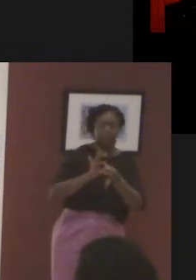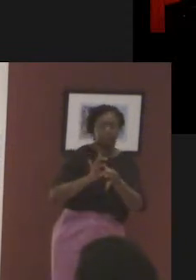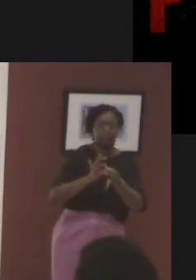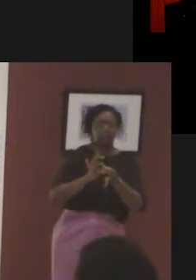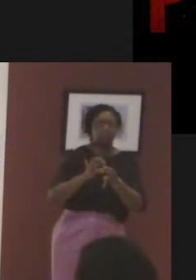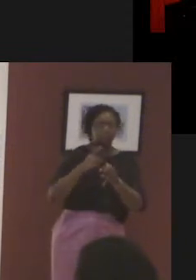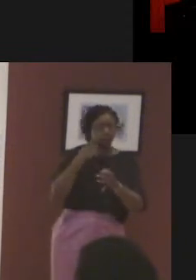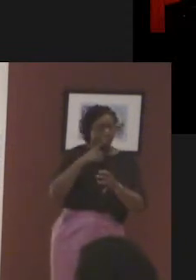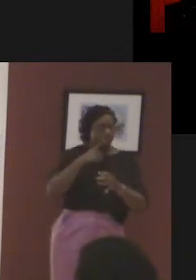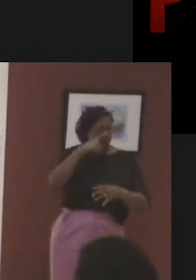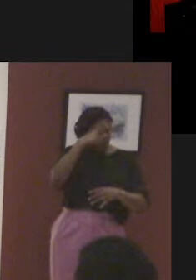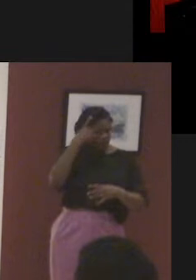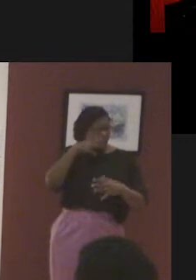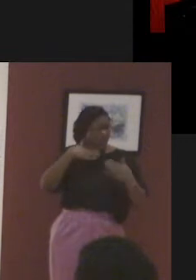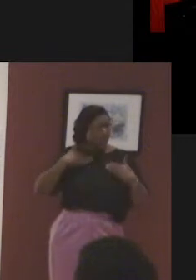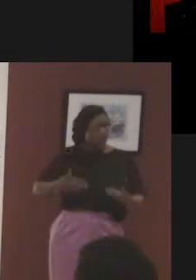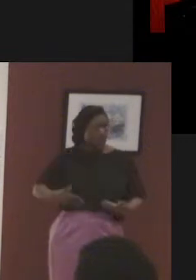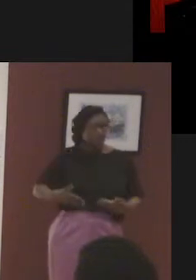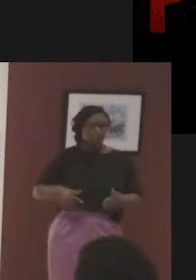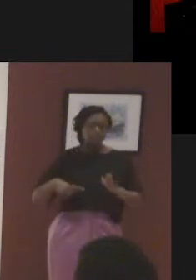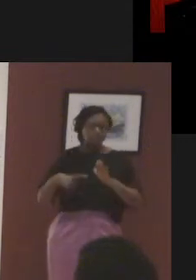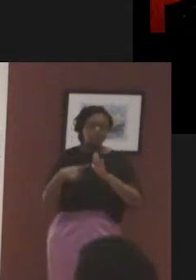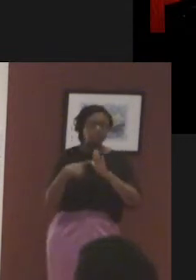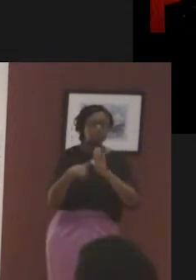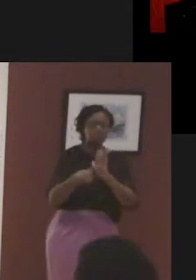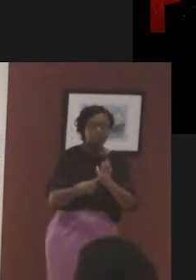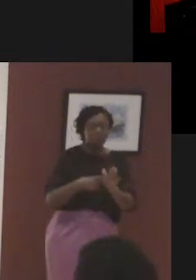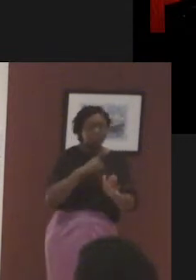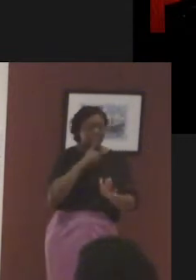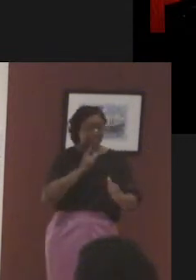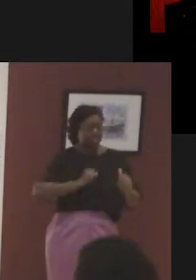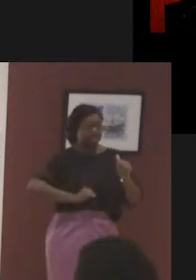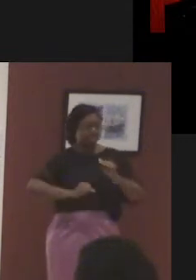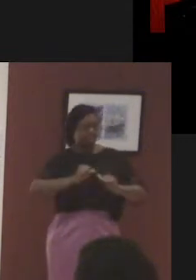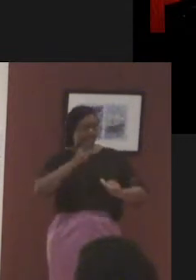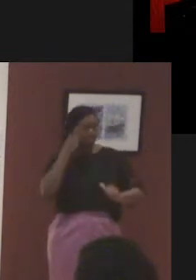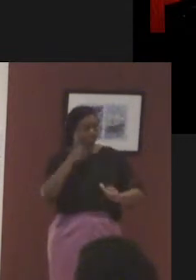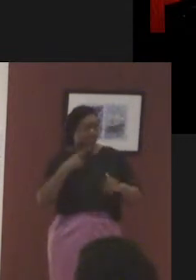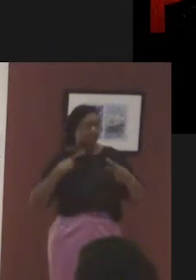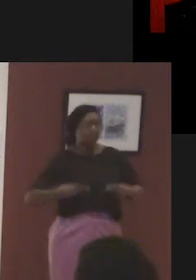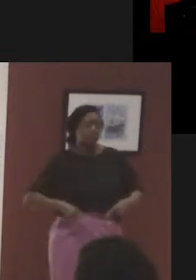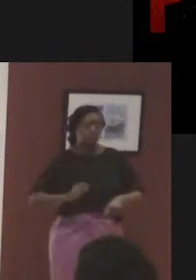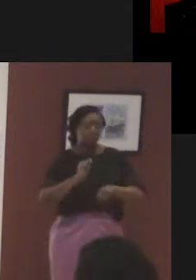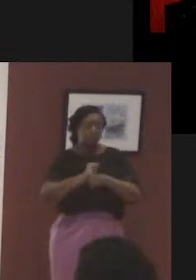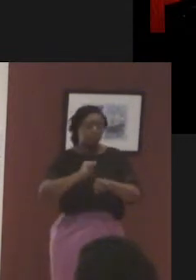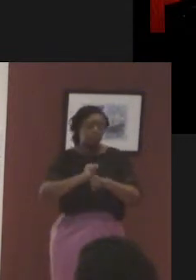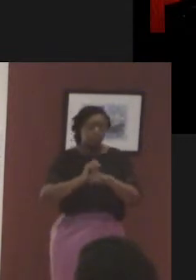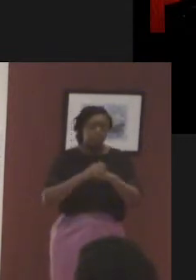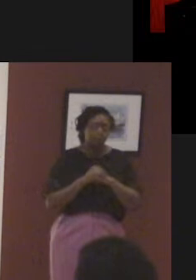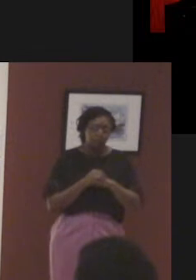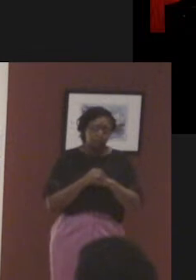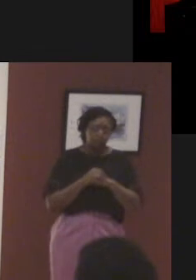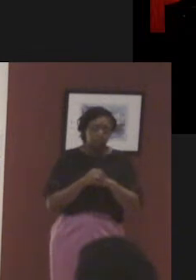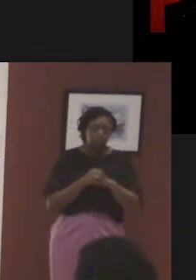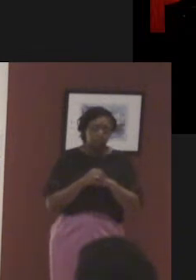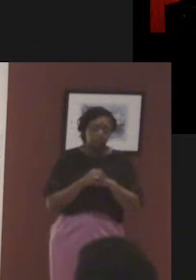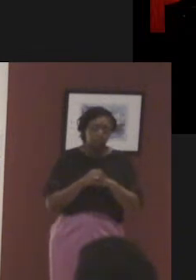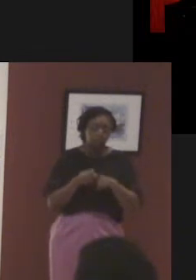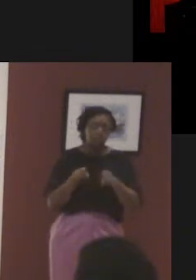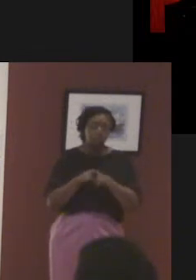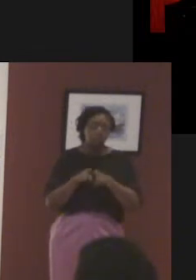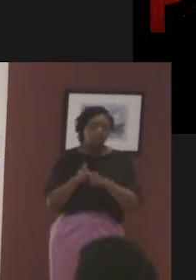quote. They portray the theatrics of physical labor. And they are also, in